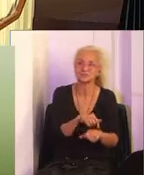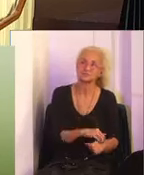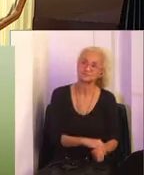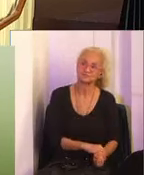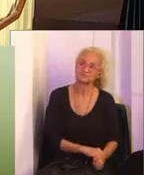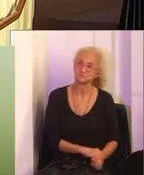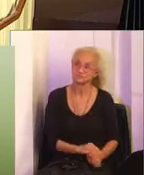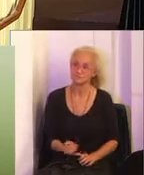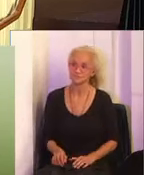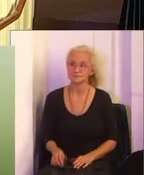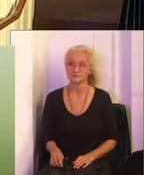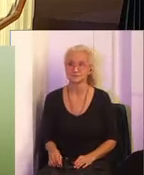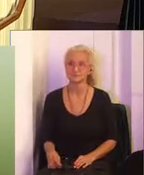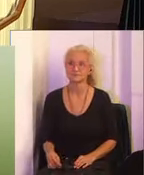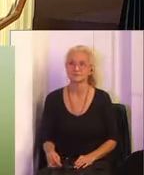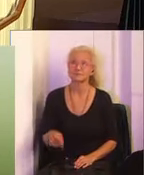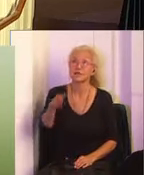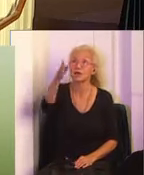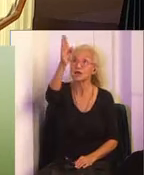times.